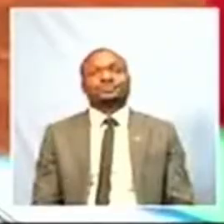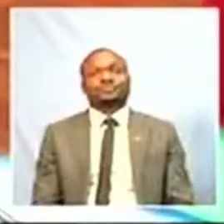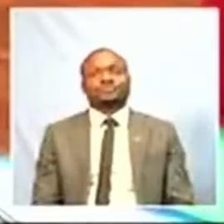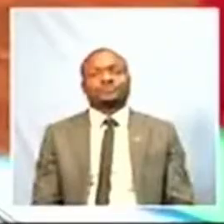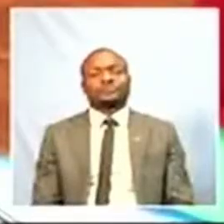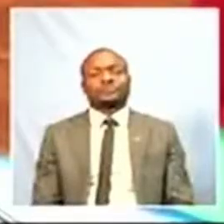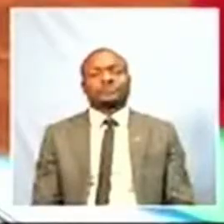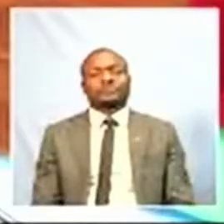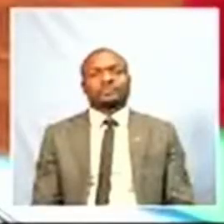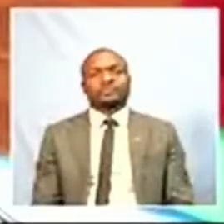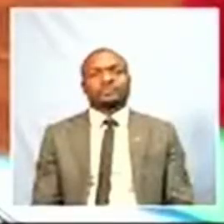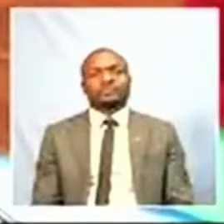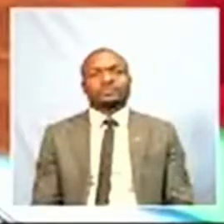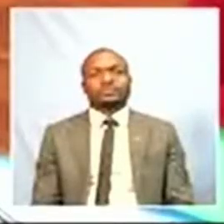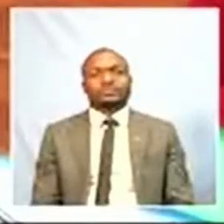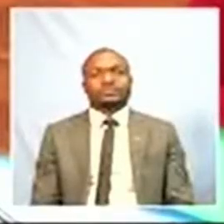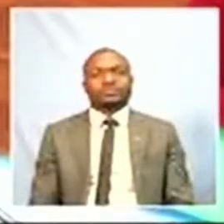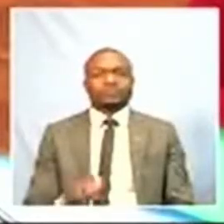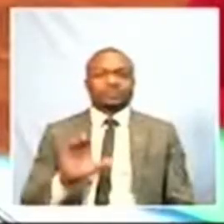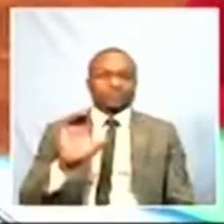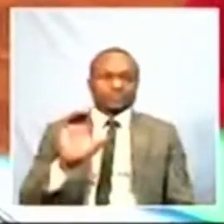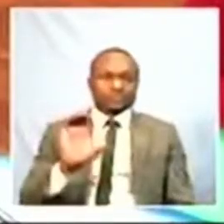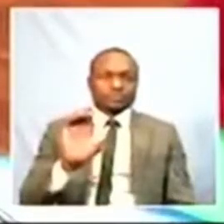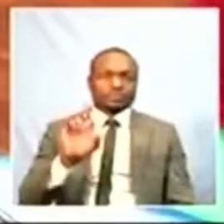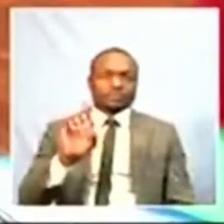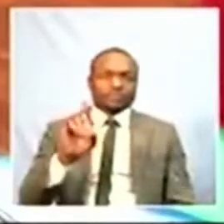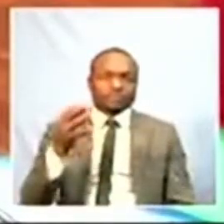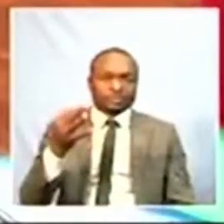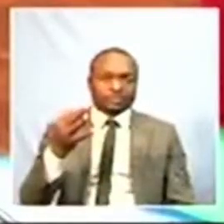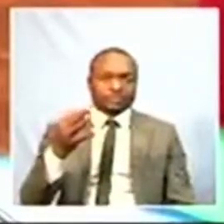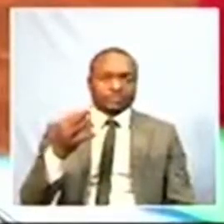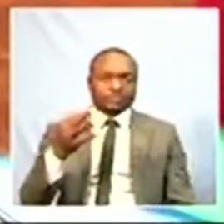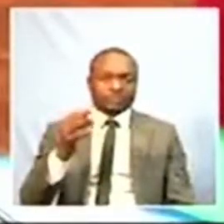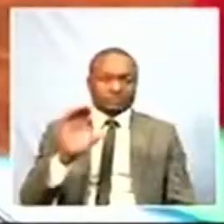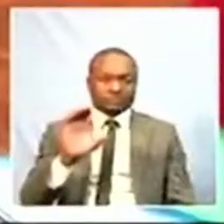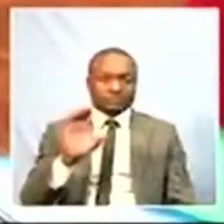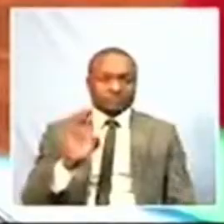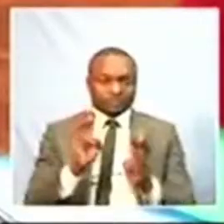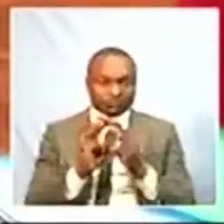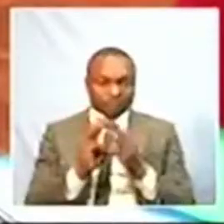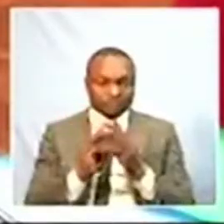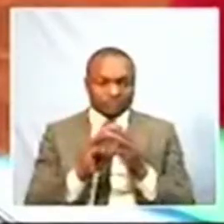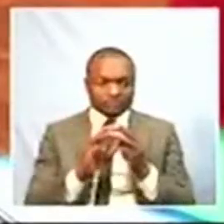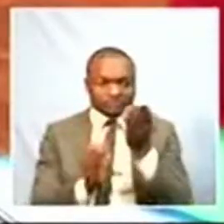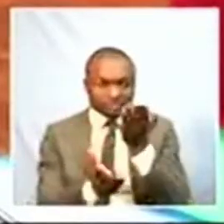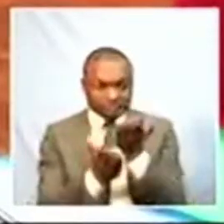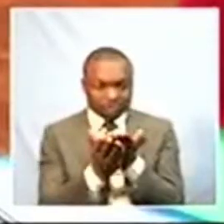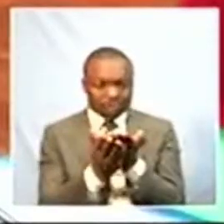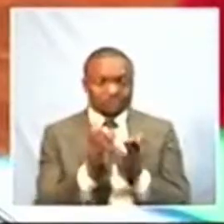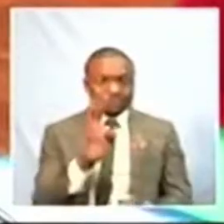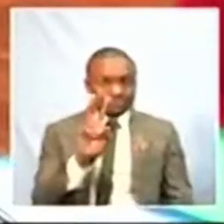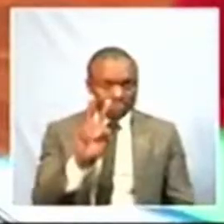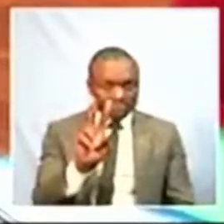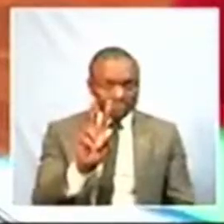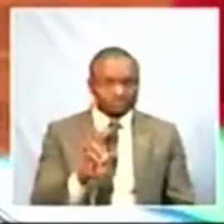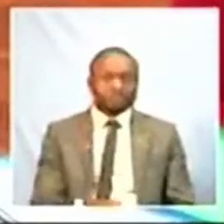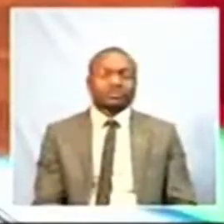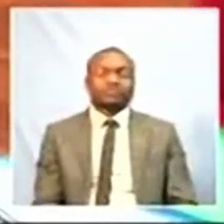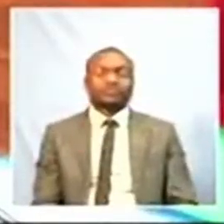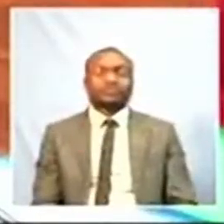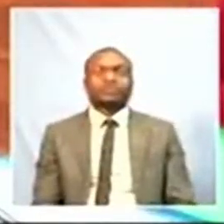for the CDFC meeting where the matter was discussed is in Appendix 2. Appendix